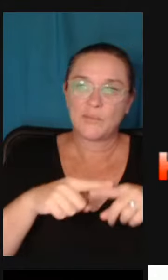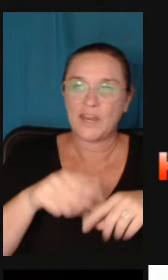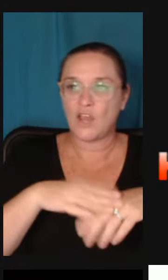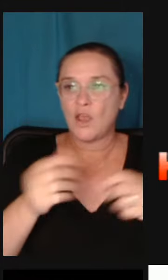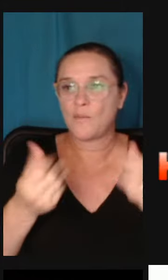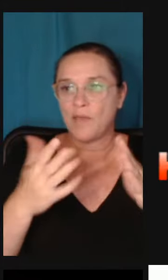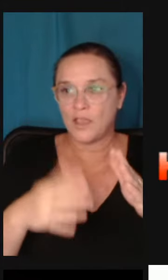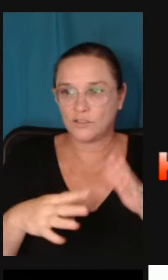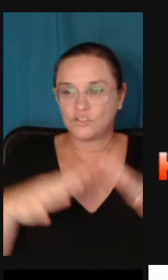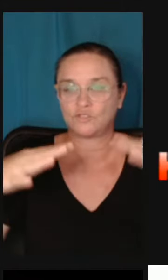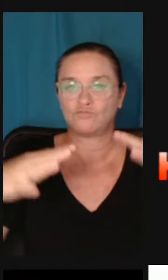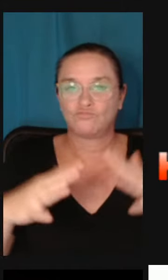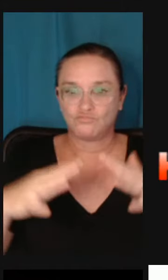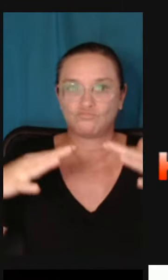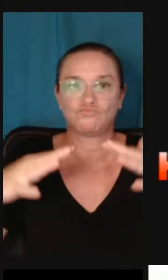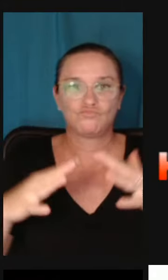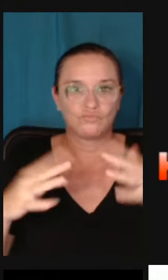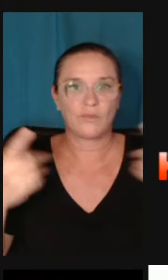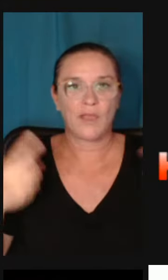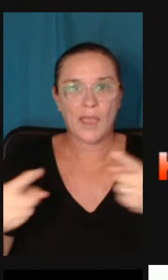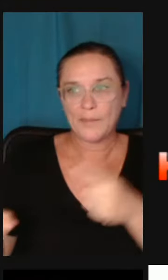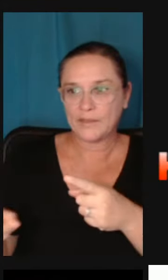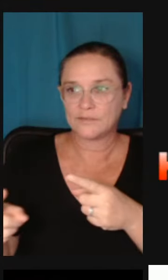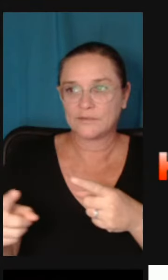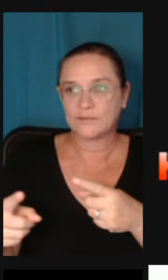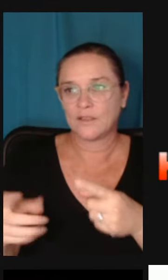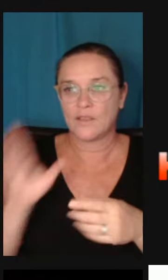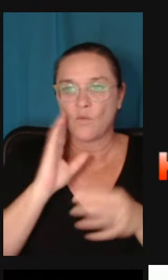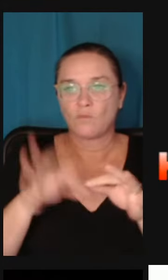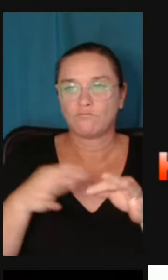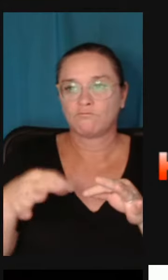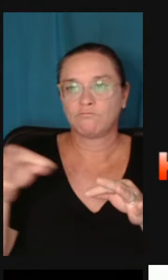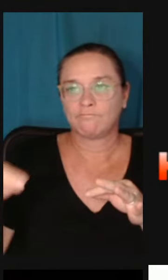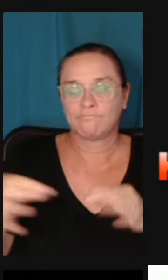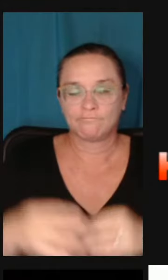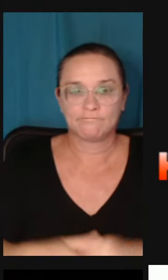more of these little wiggles we get to slow us down.